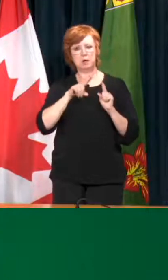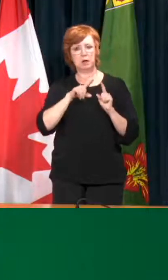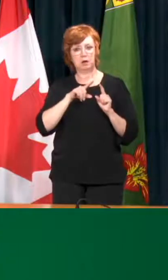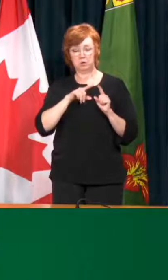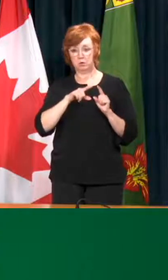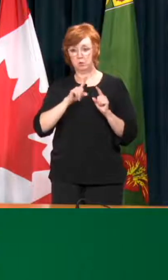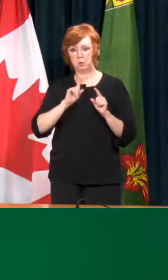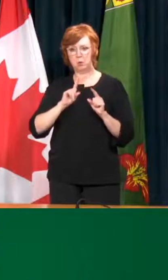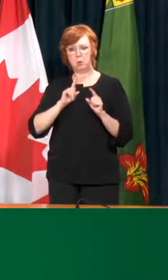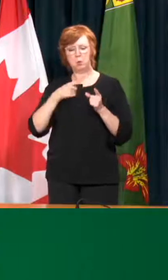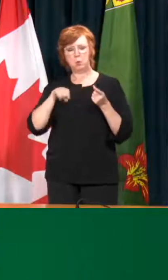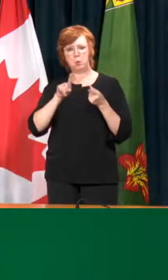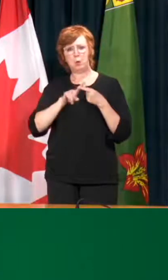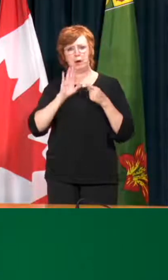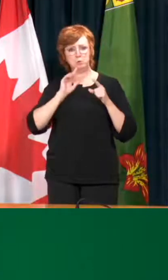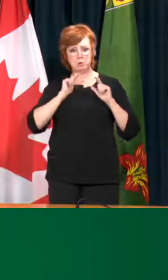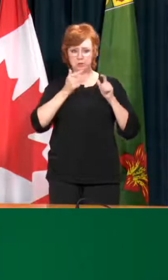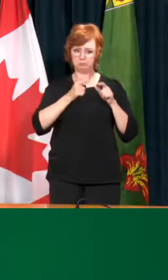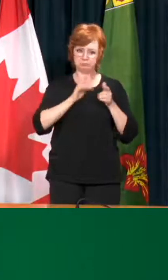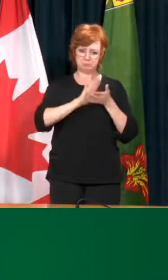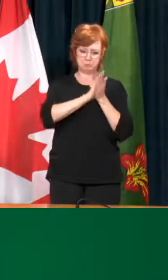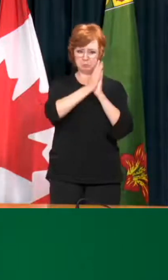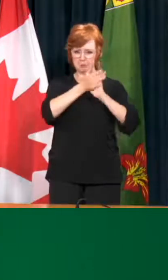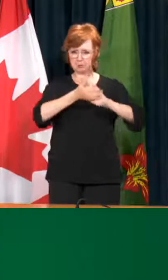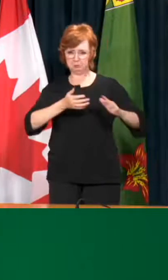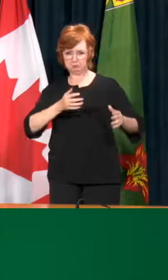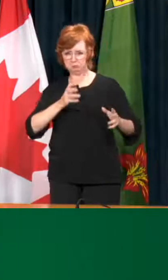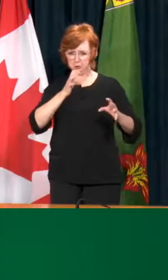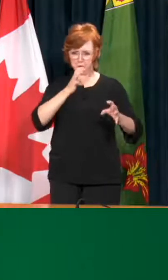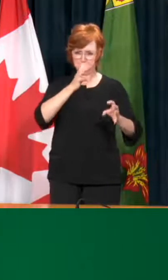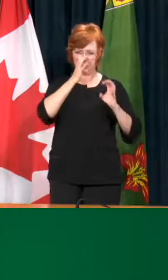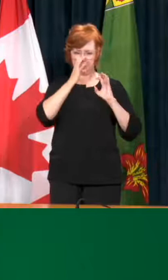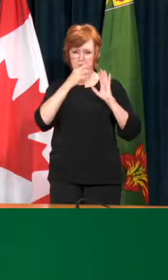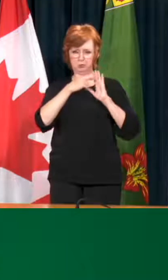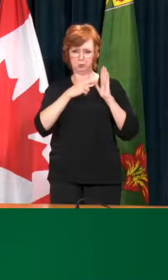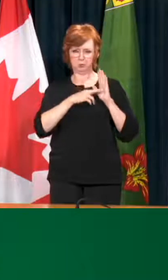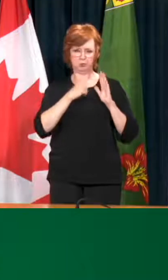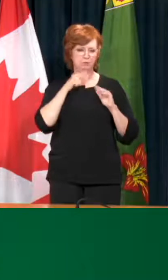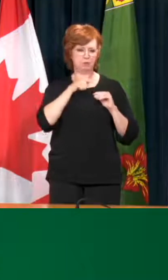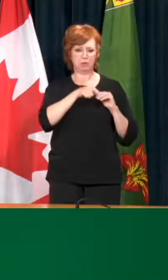visitation in the hospital in PA right now, Yeah. but what would be like kind of the next step?